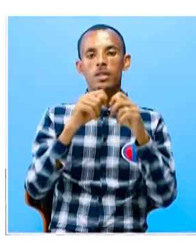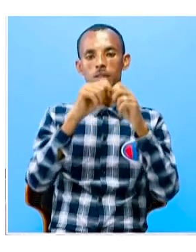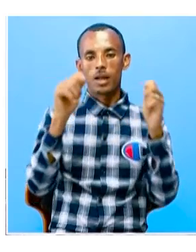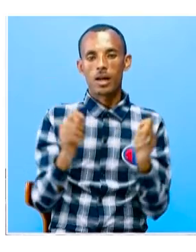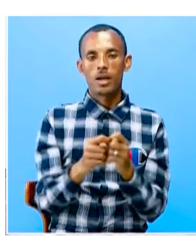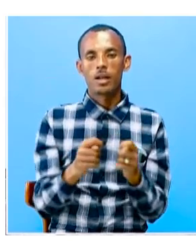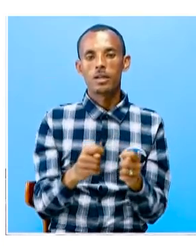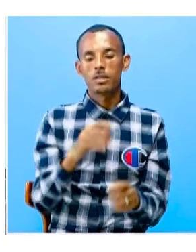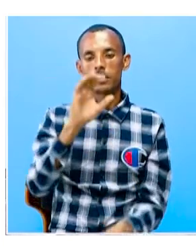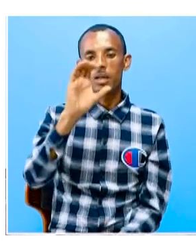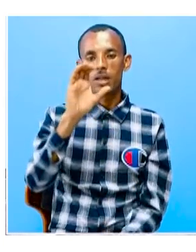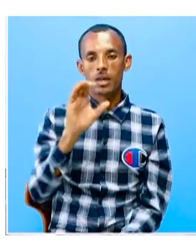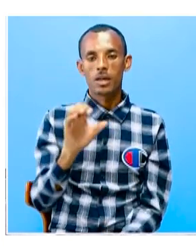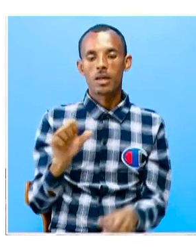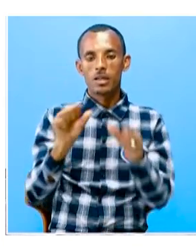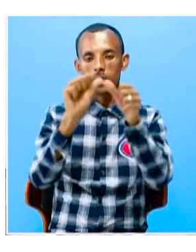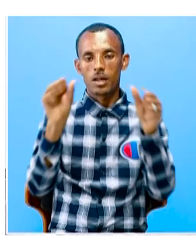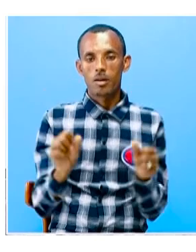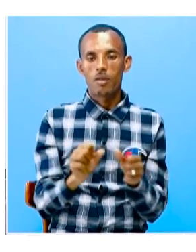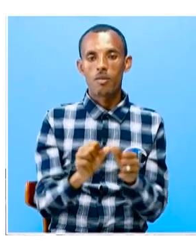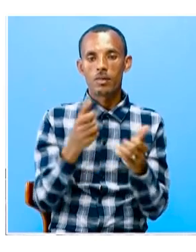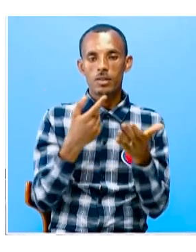calculate this one also, the area of this triangle.